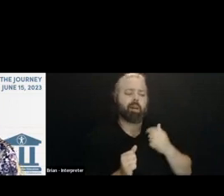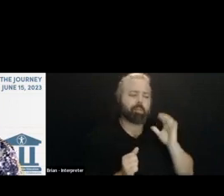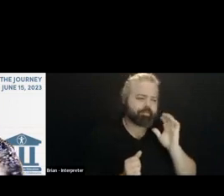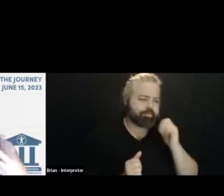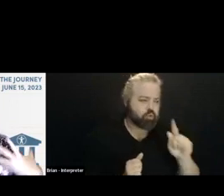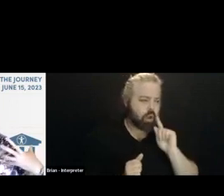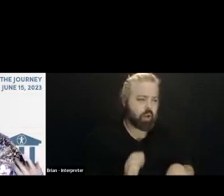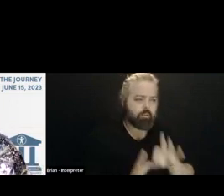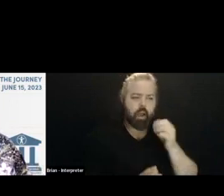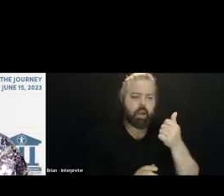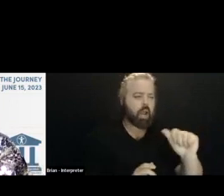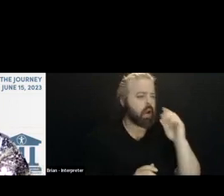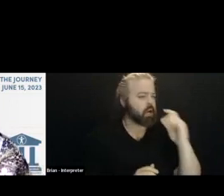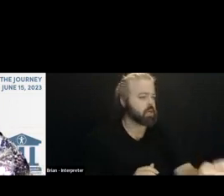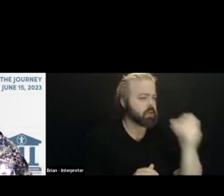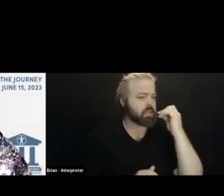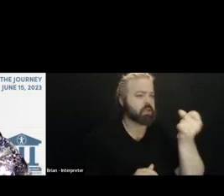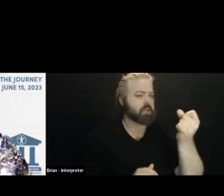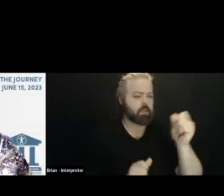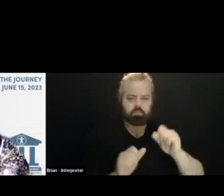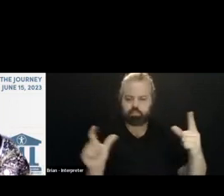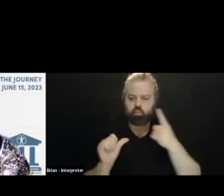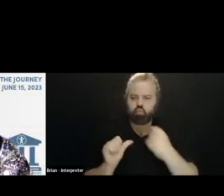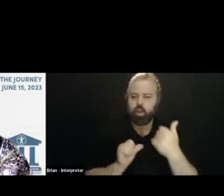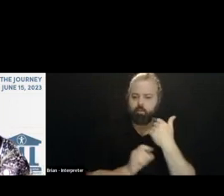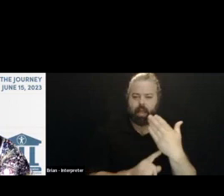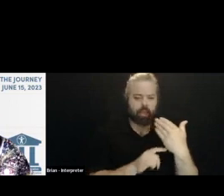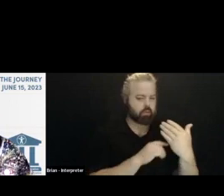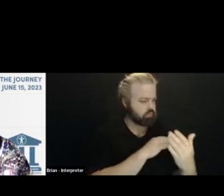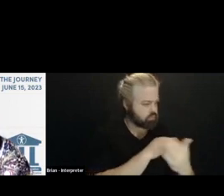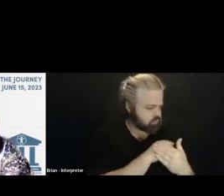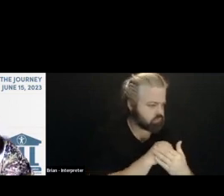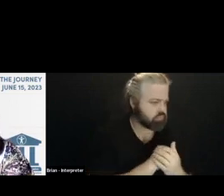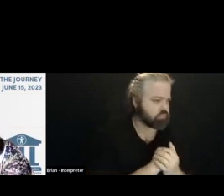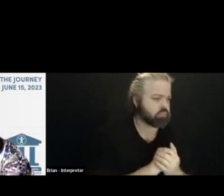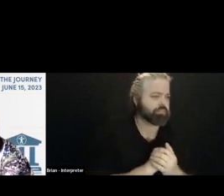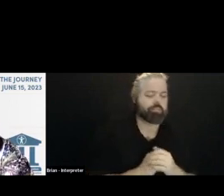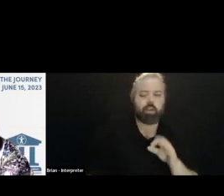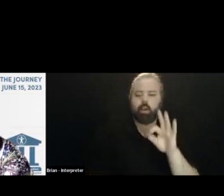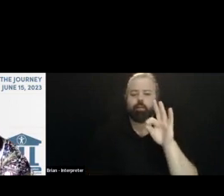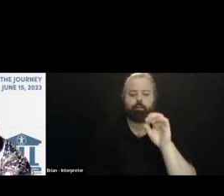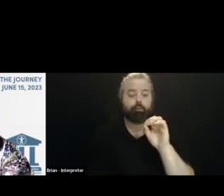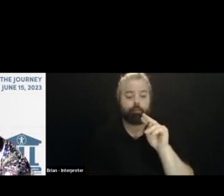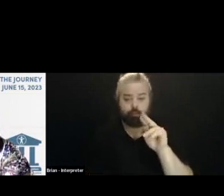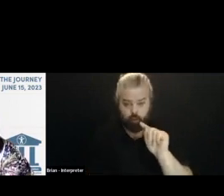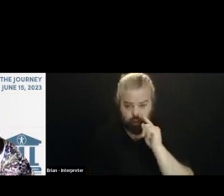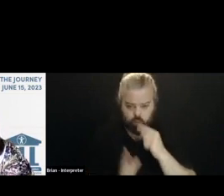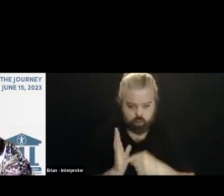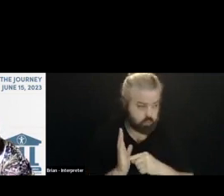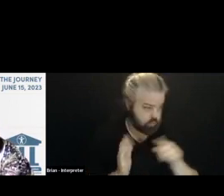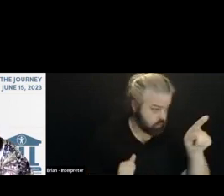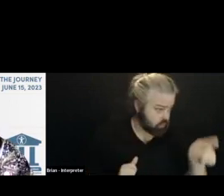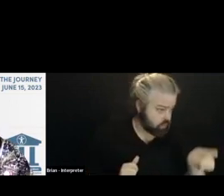any immediate red flags that stand out to me. Fonts, for instance, are all of the fonts, is all of